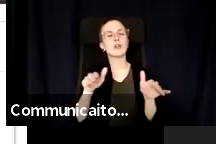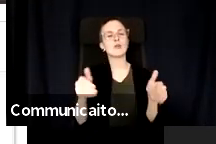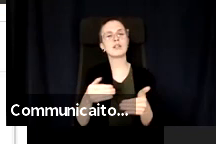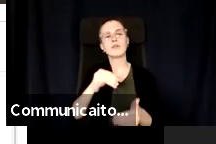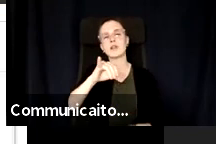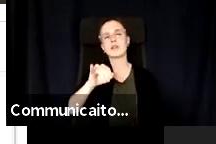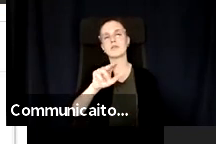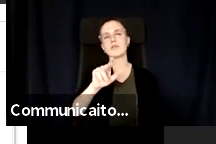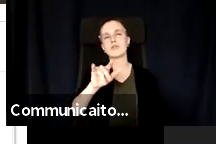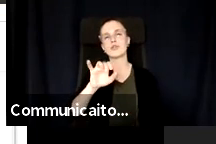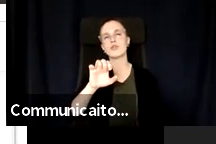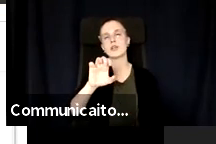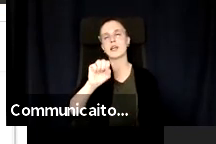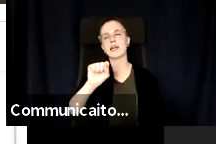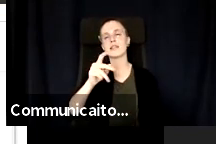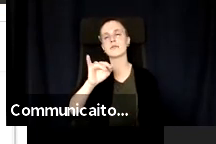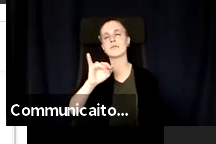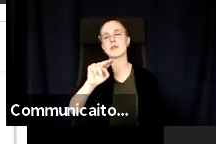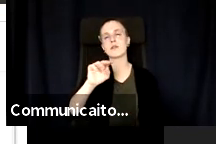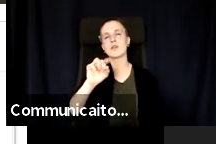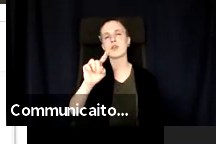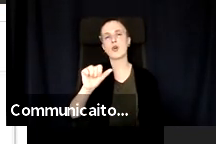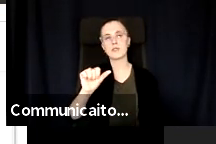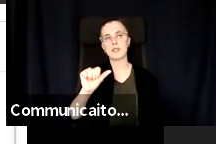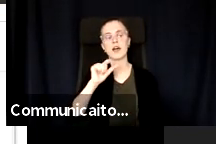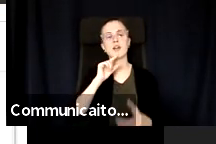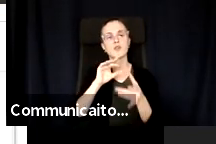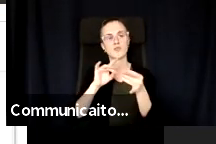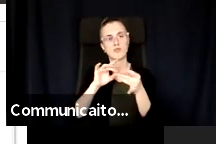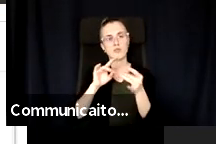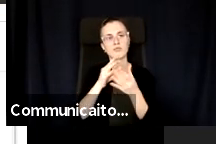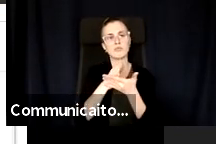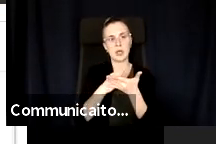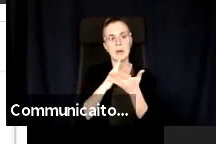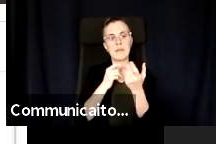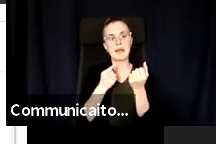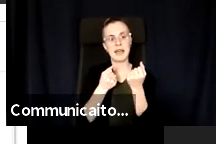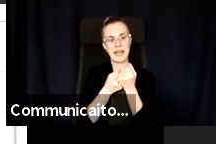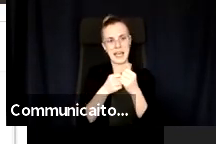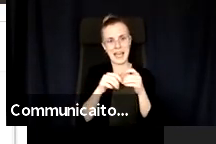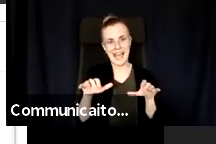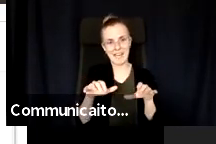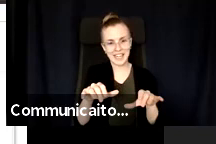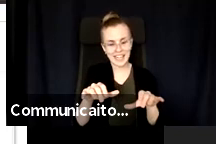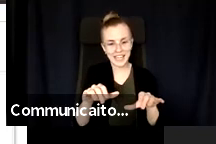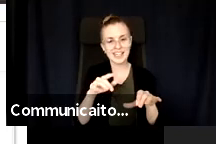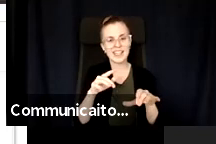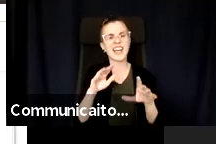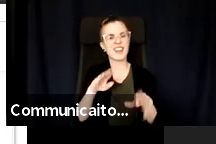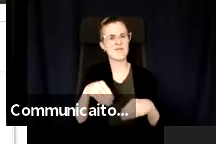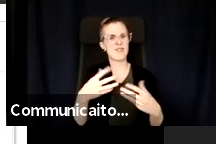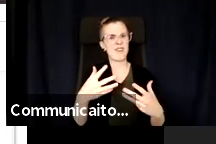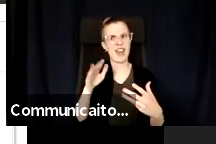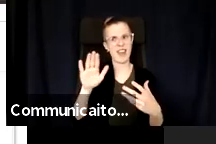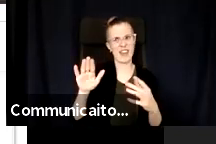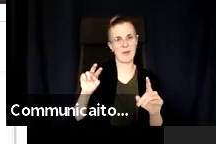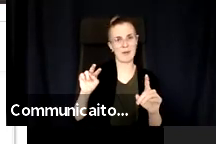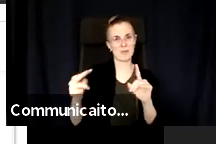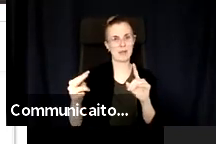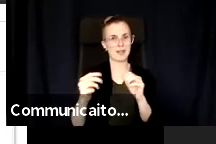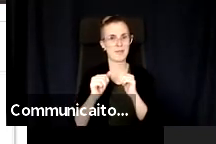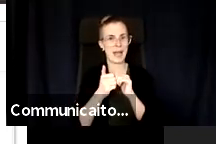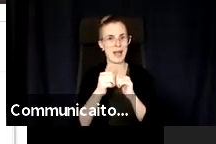Plano to introduce self-advocate Plano residents who will give their perspective of how the ADA has changed their